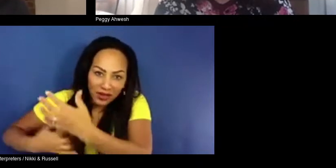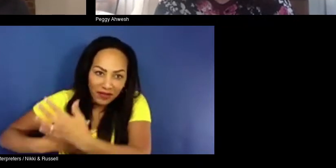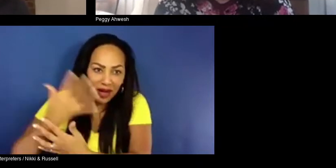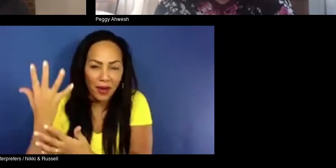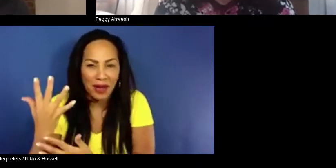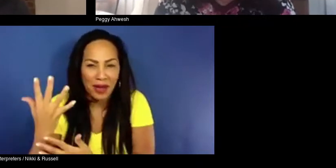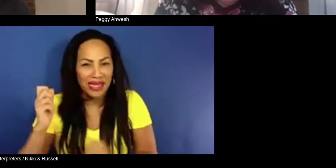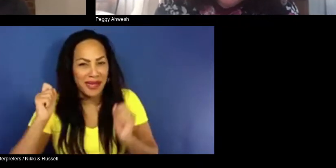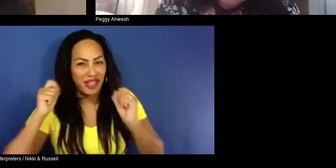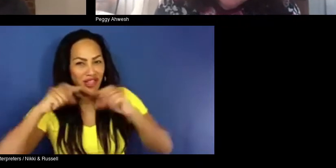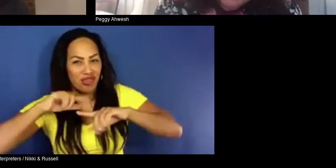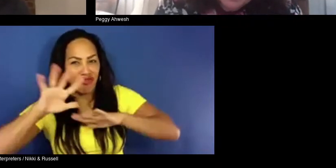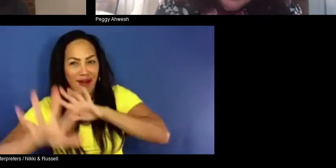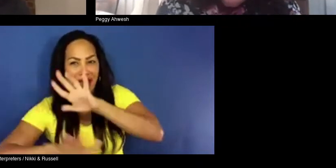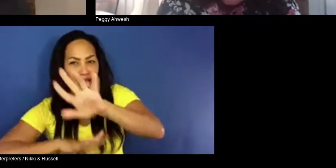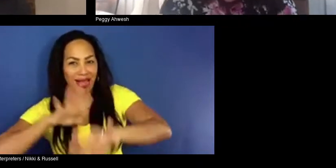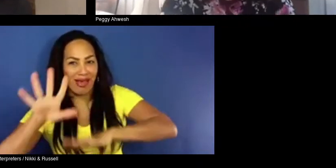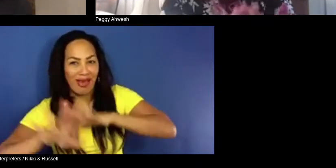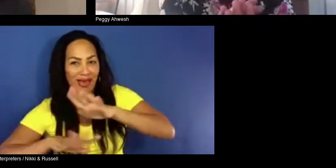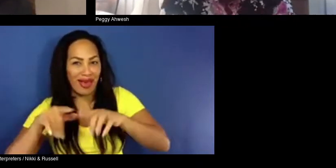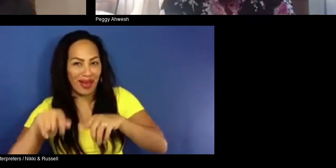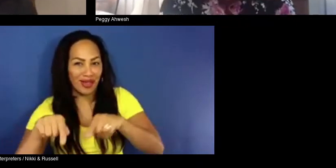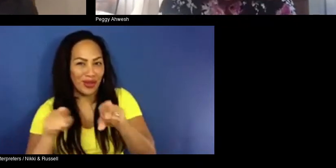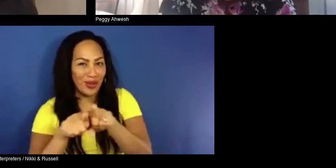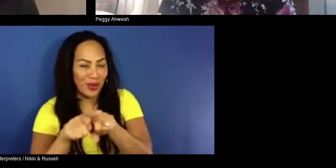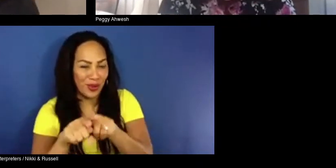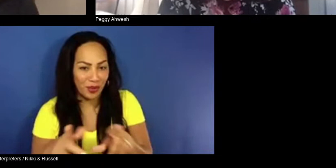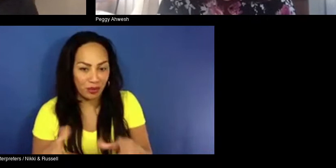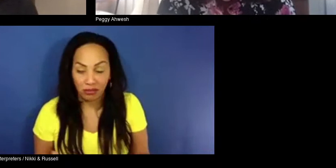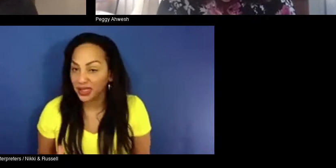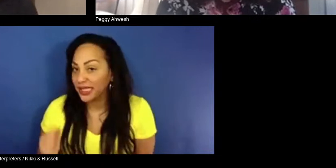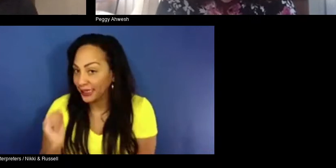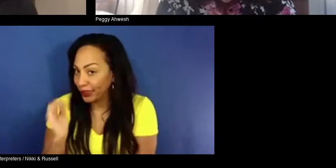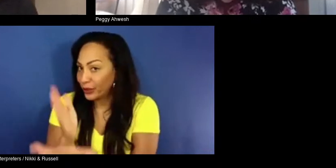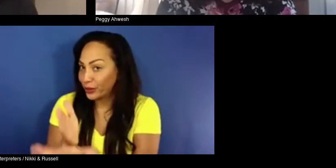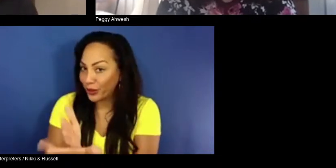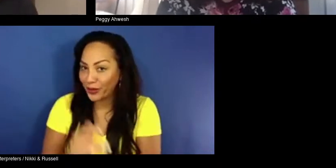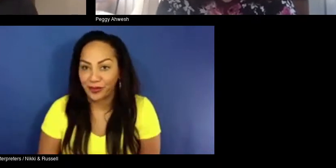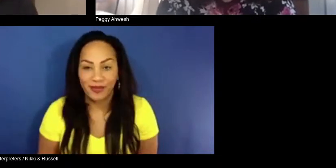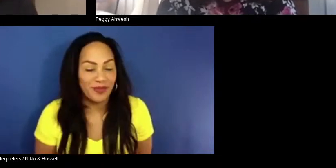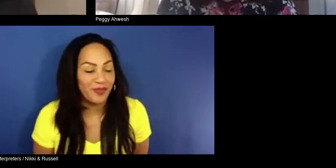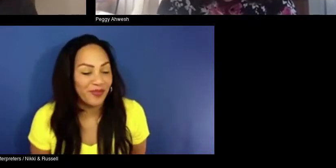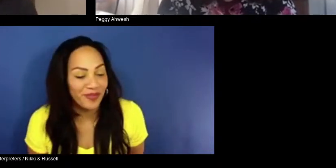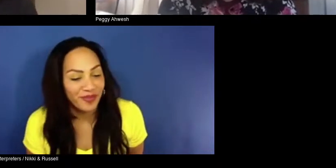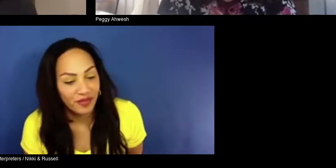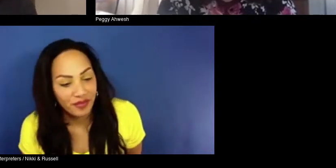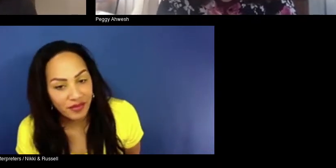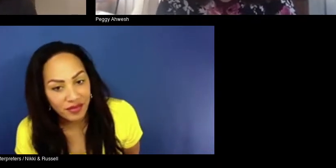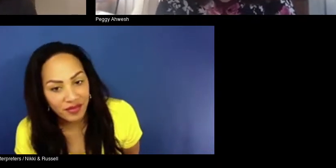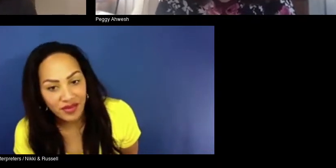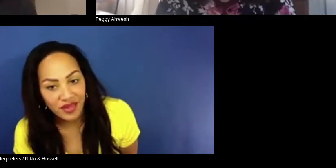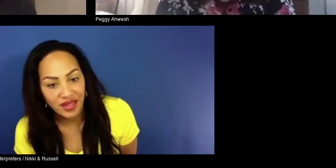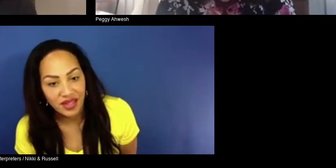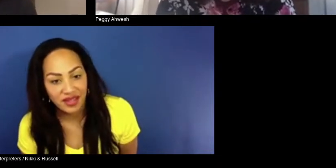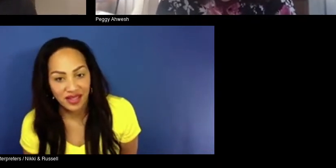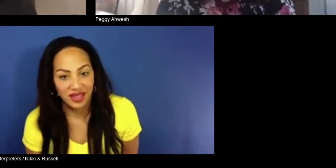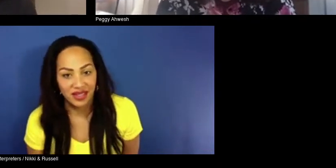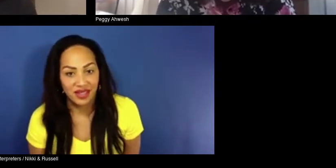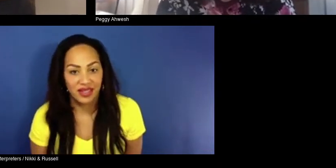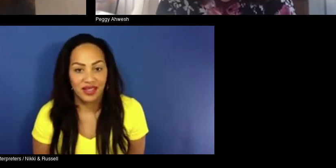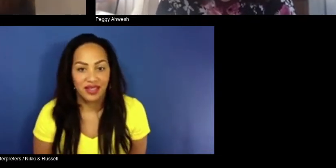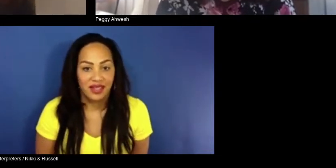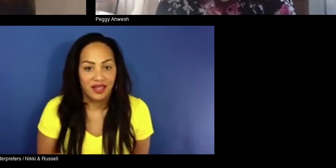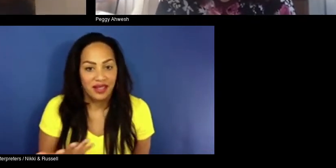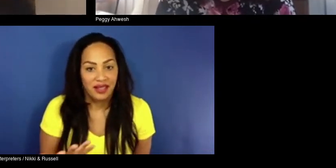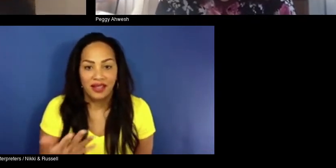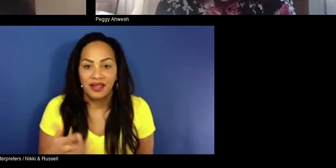Yeah, no, it's true. I mean, there's few things that are as non-material as film. Film